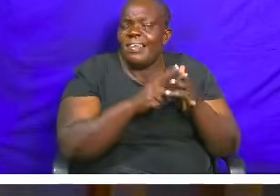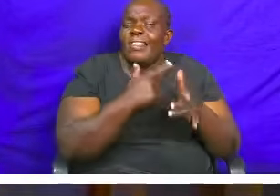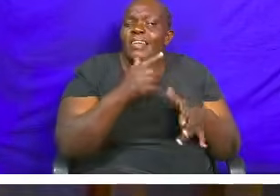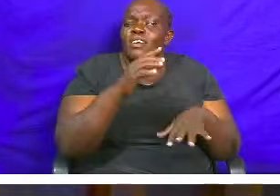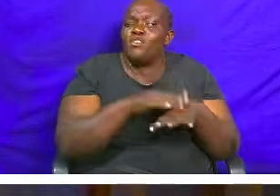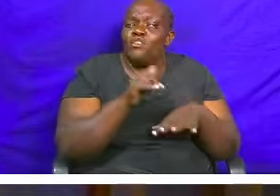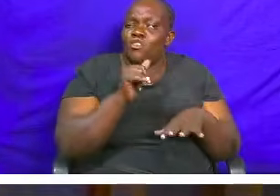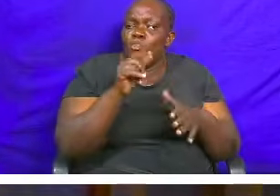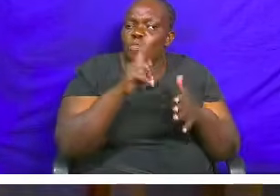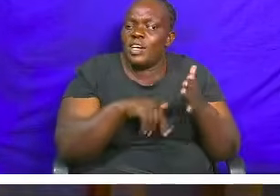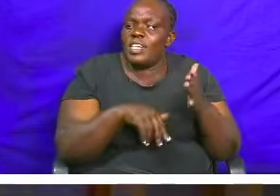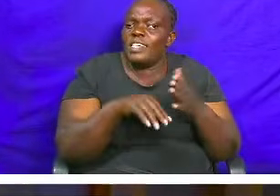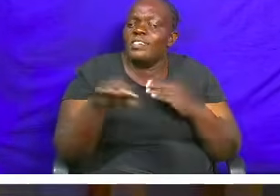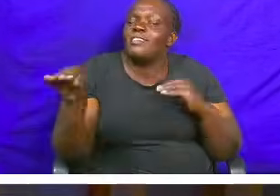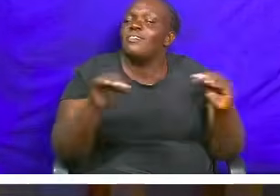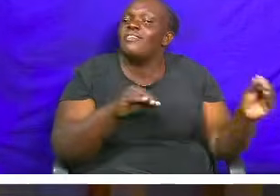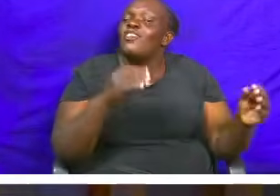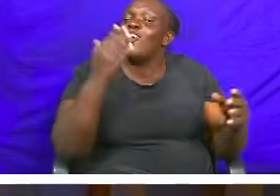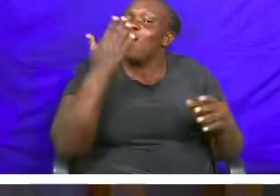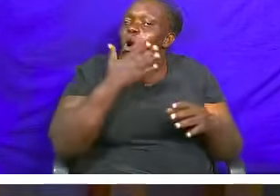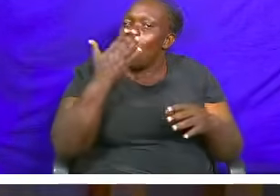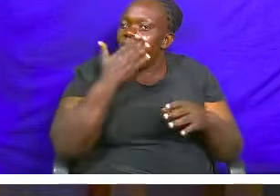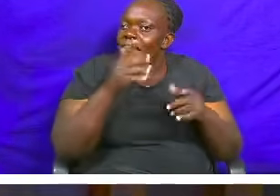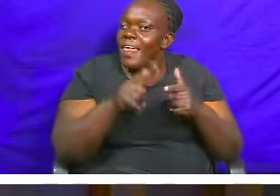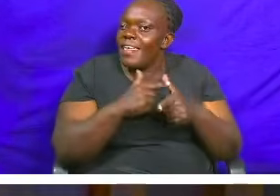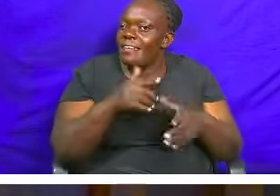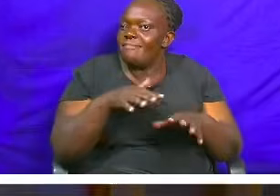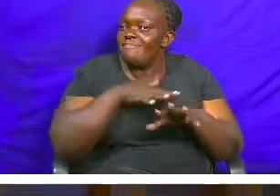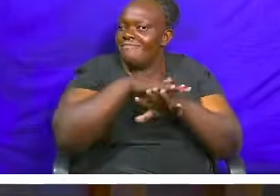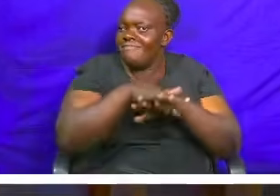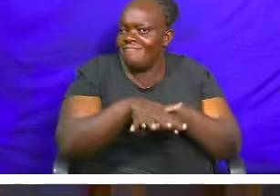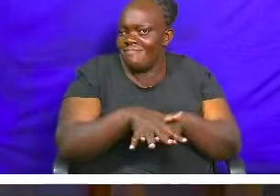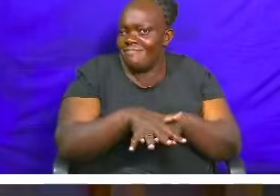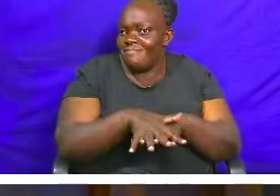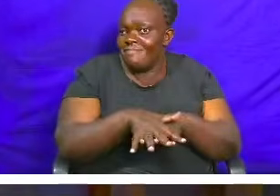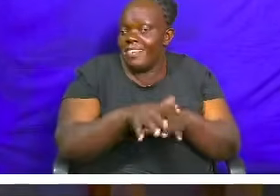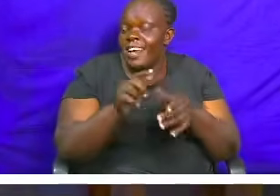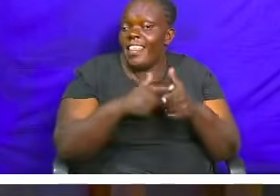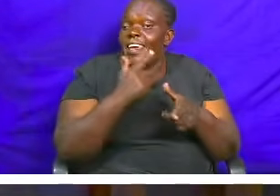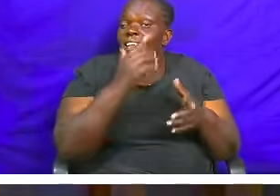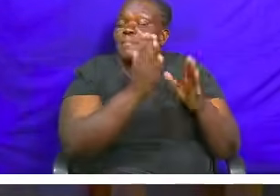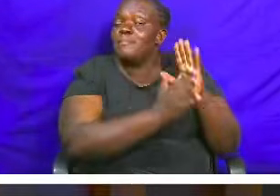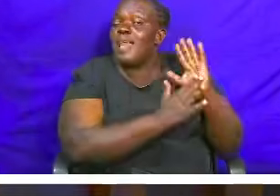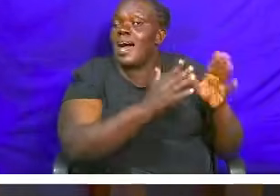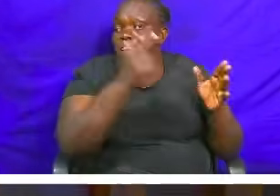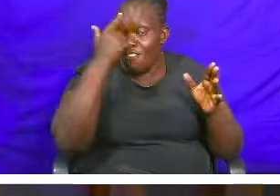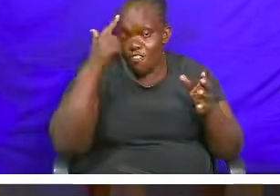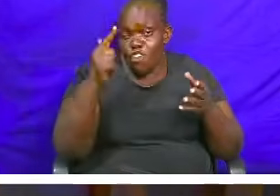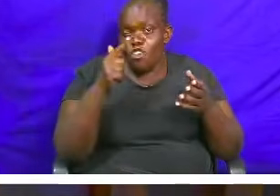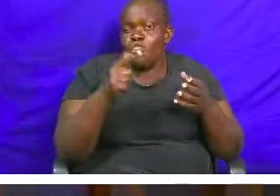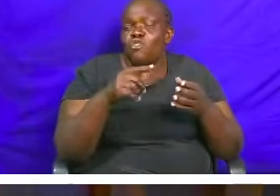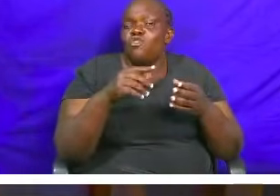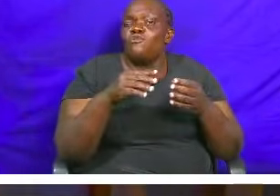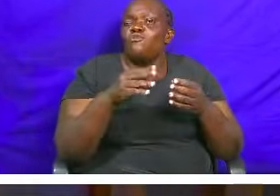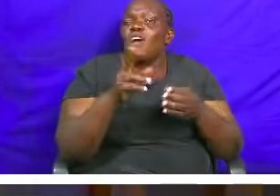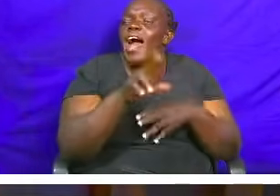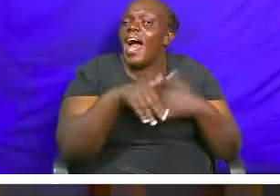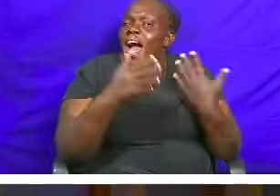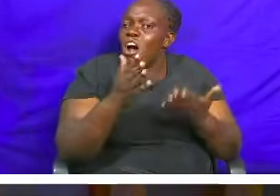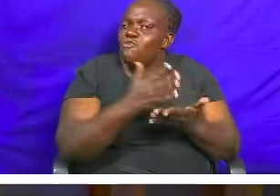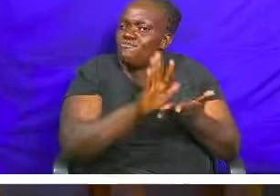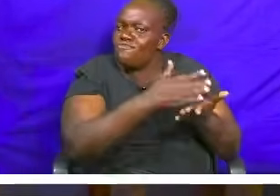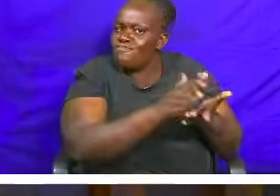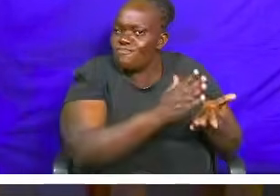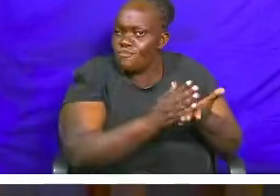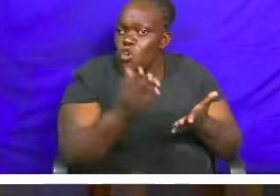all these transmission oils. We used to blend them. We used to then plan for logistics for distribution. I think those were the days